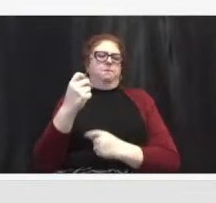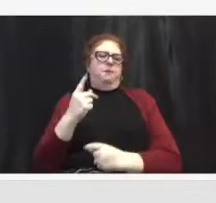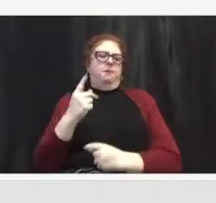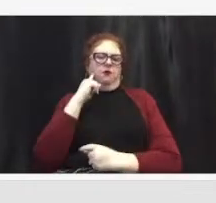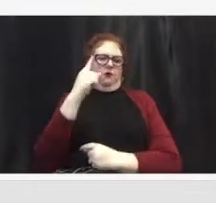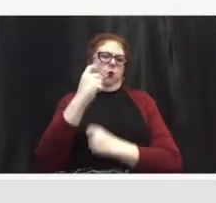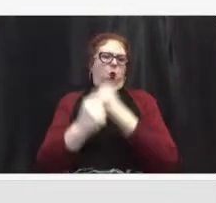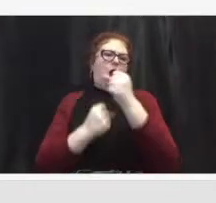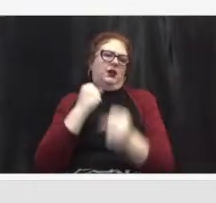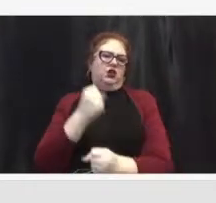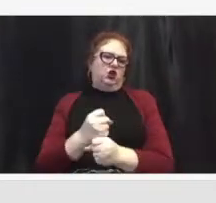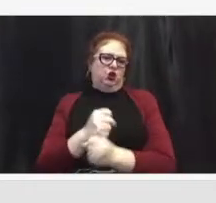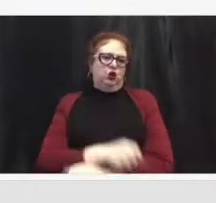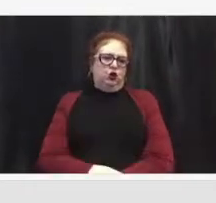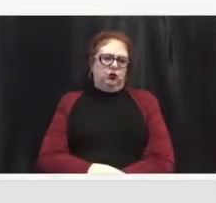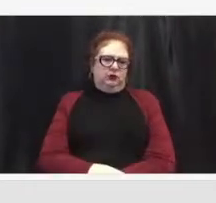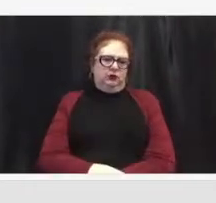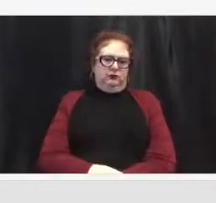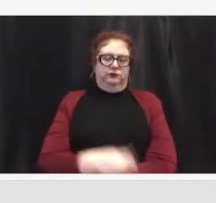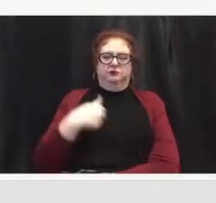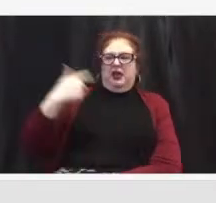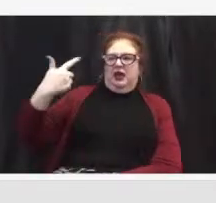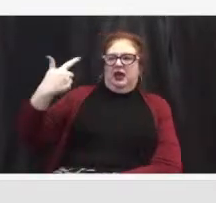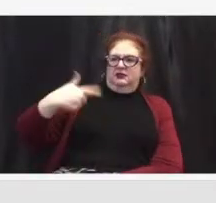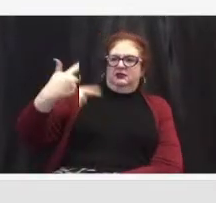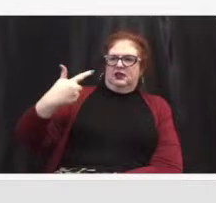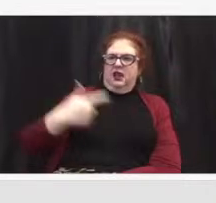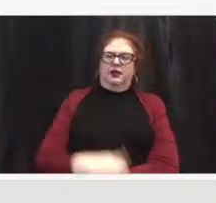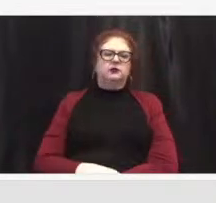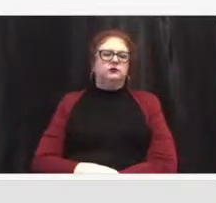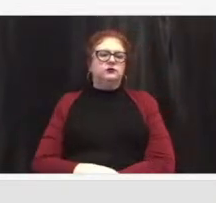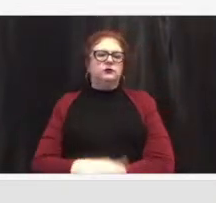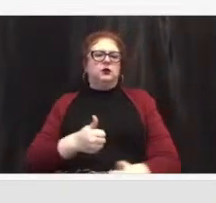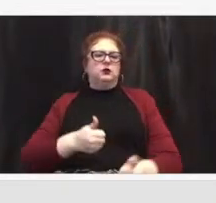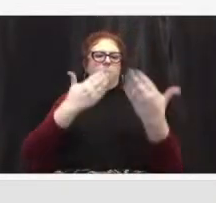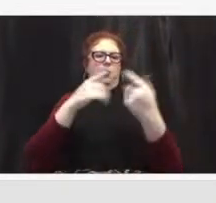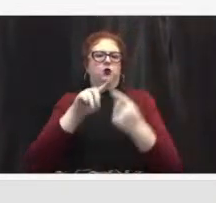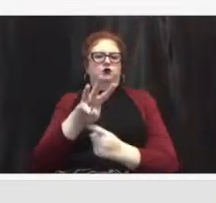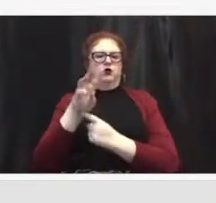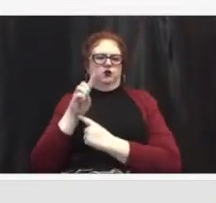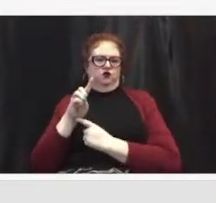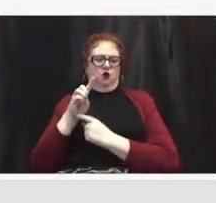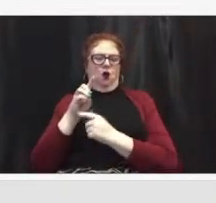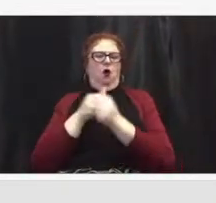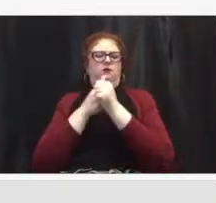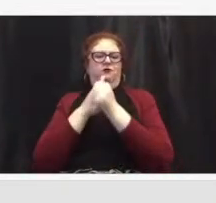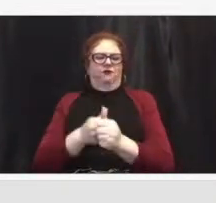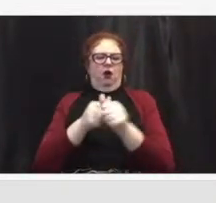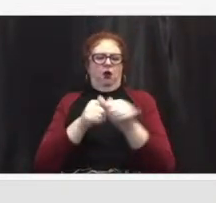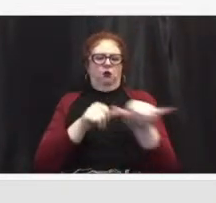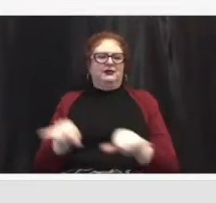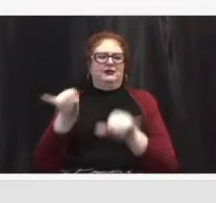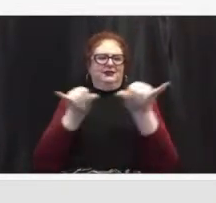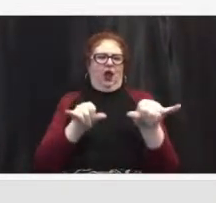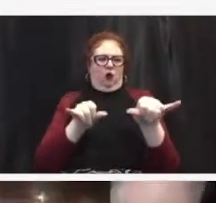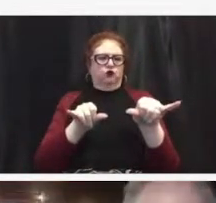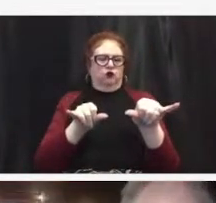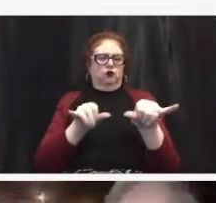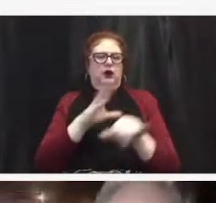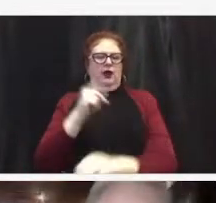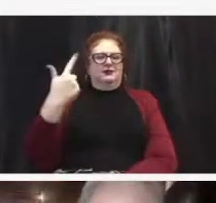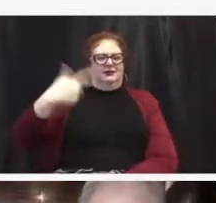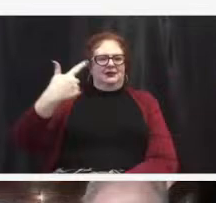right. Would second that. We have a second, so we have a motion to withdraw standard, and we have a second. Can I get a roll call vote for that,